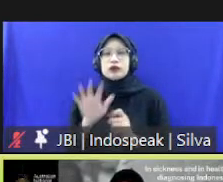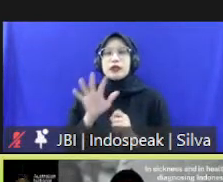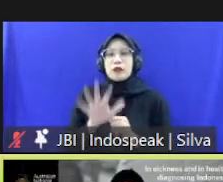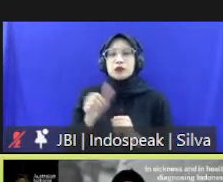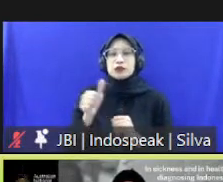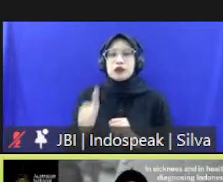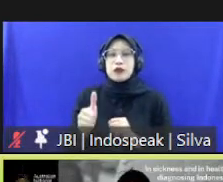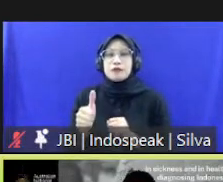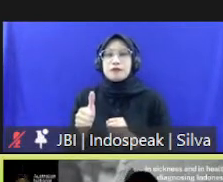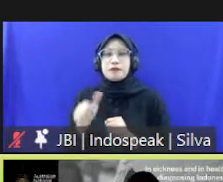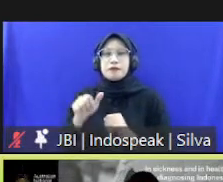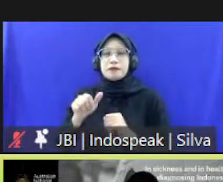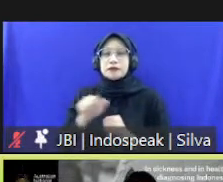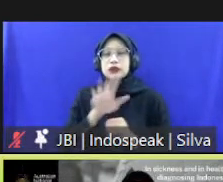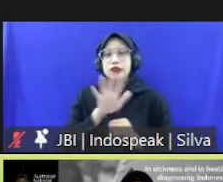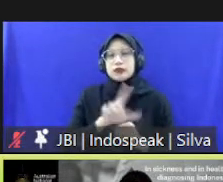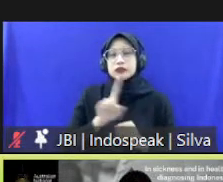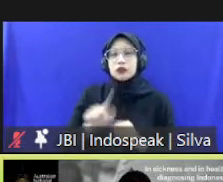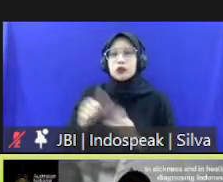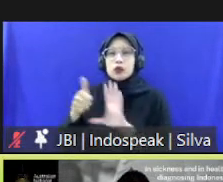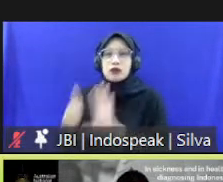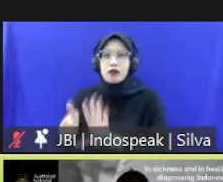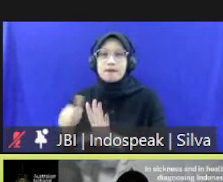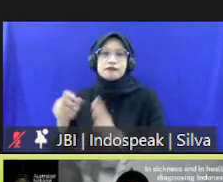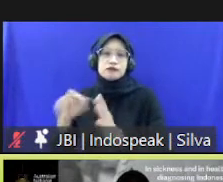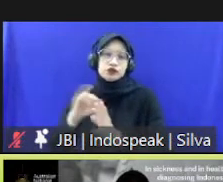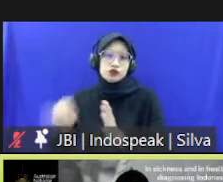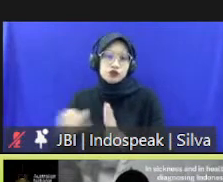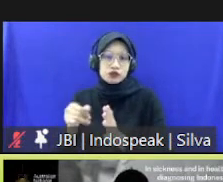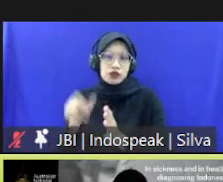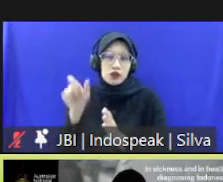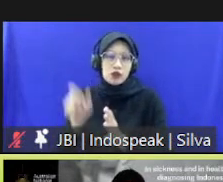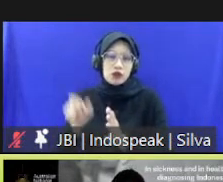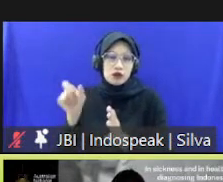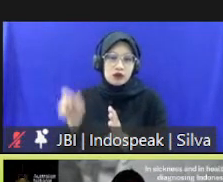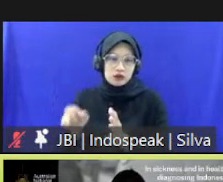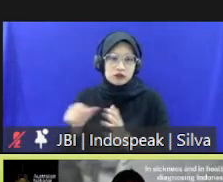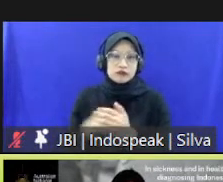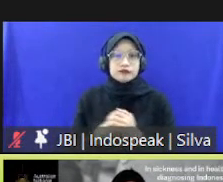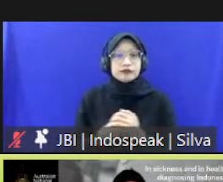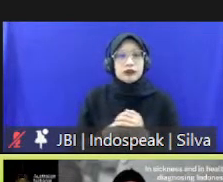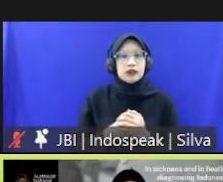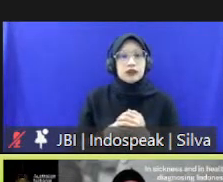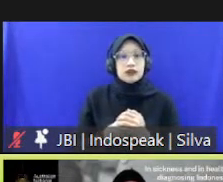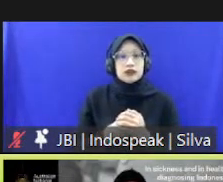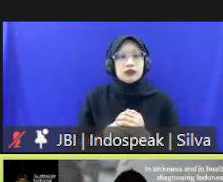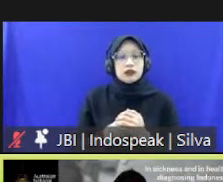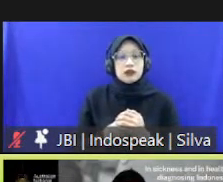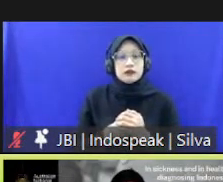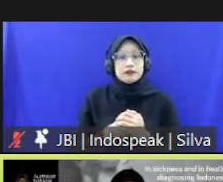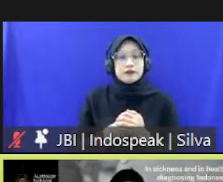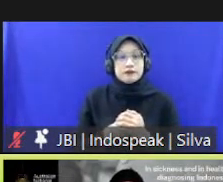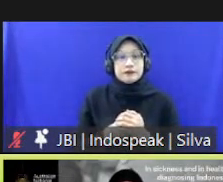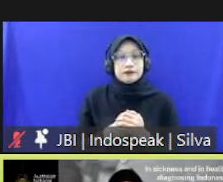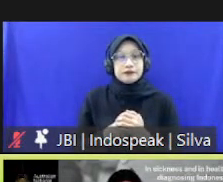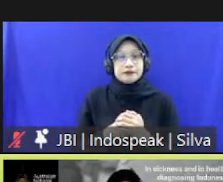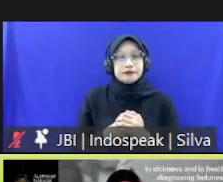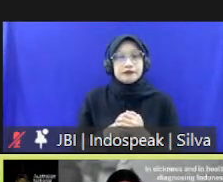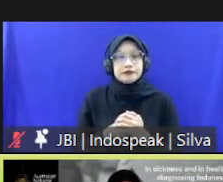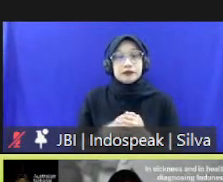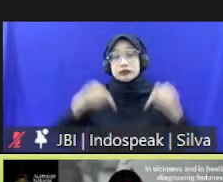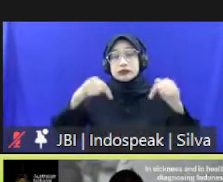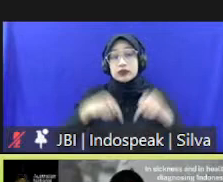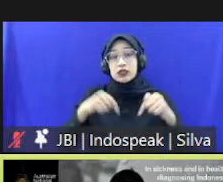636.17 million out of the whole billion each in each pillar. Now,